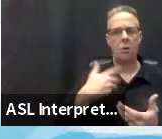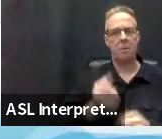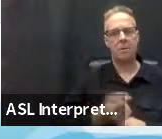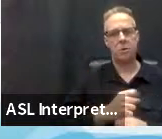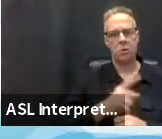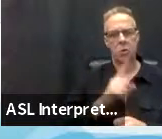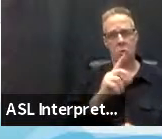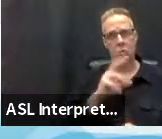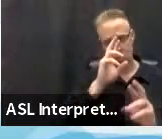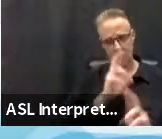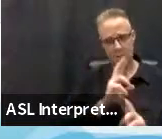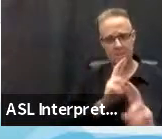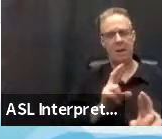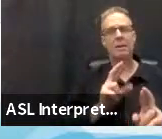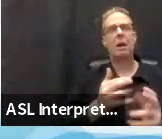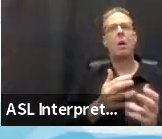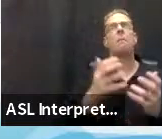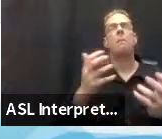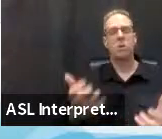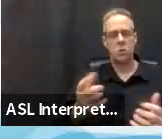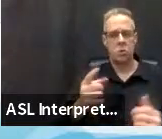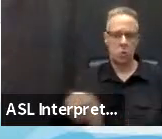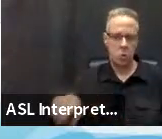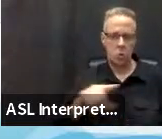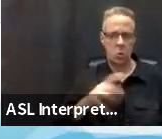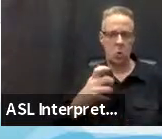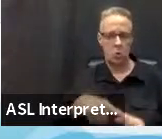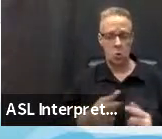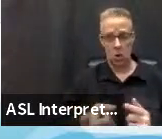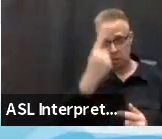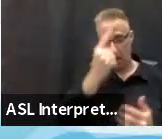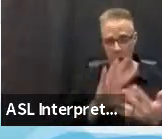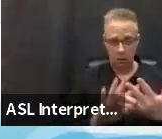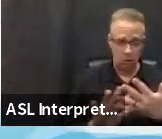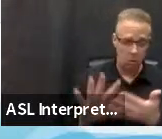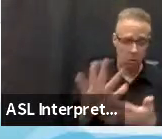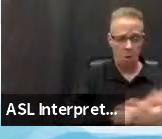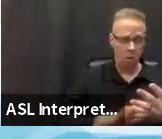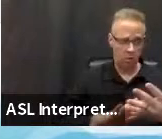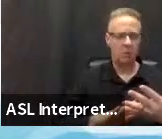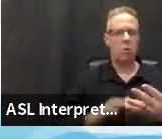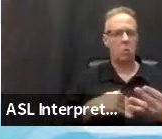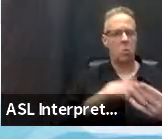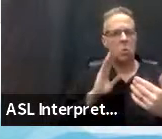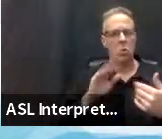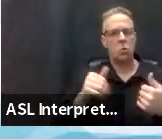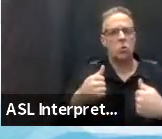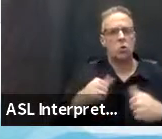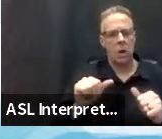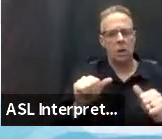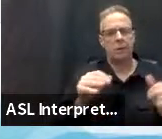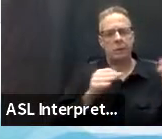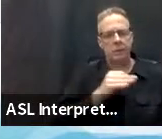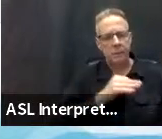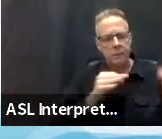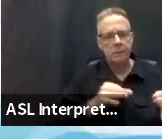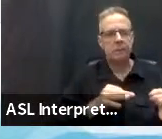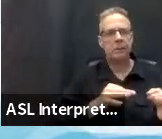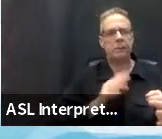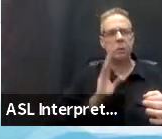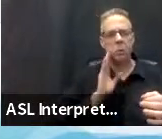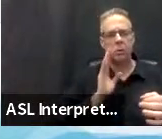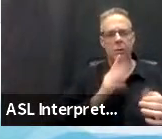of how much you are going to want to understand all of this, we're going to try to walk you through some